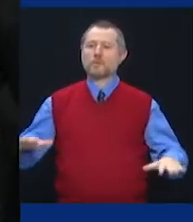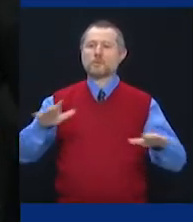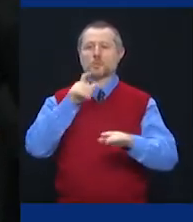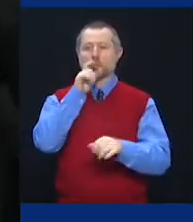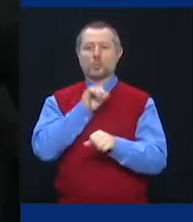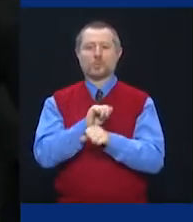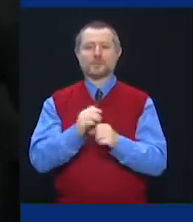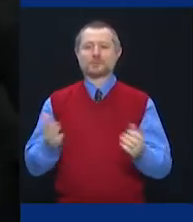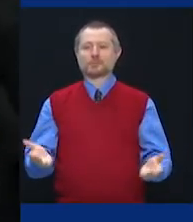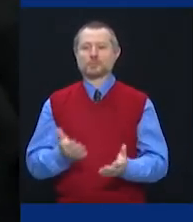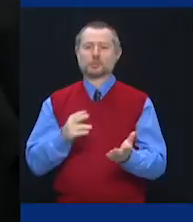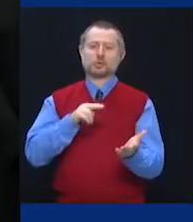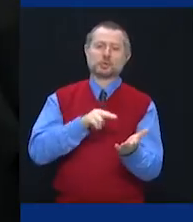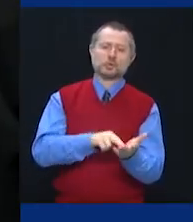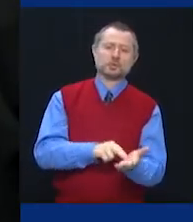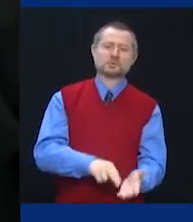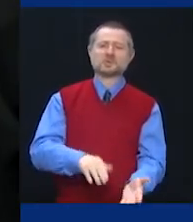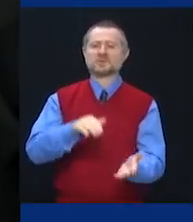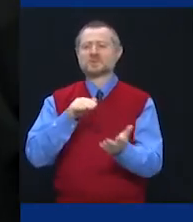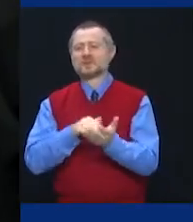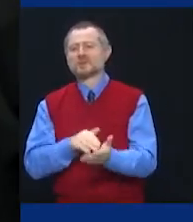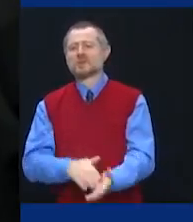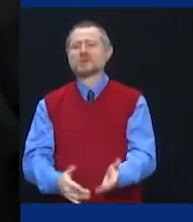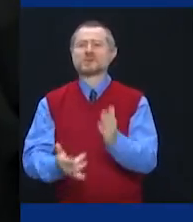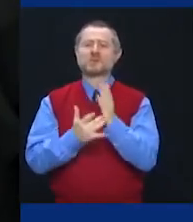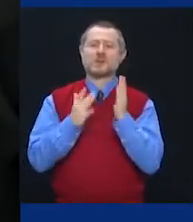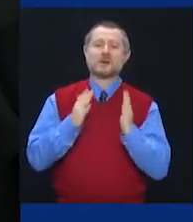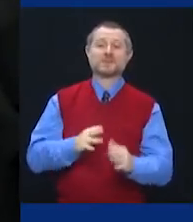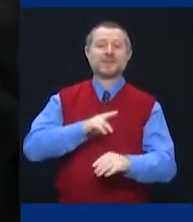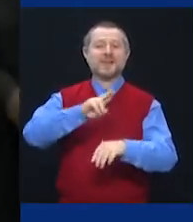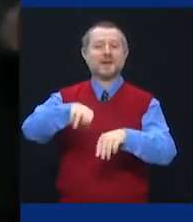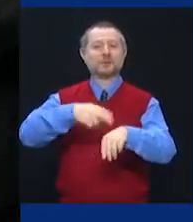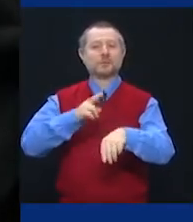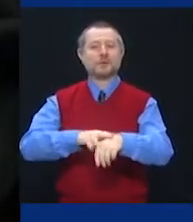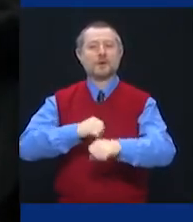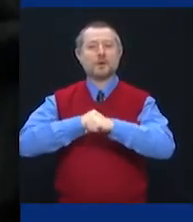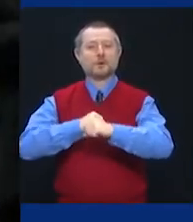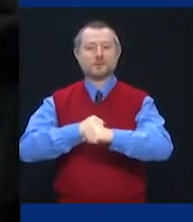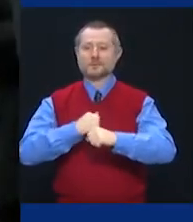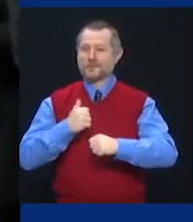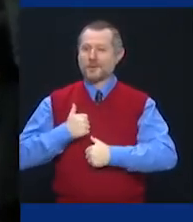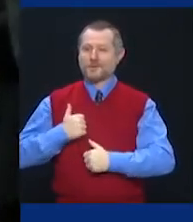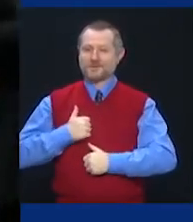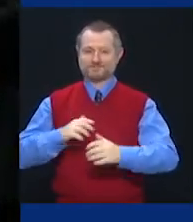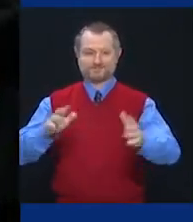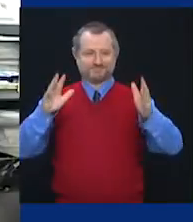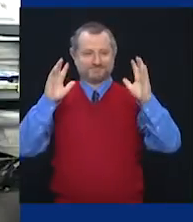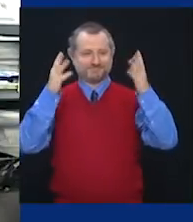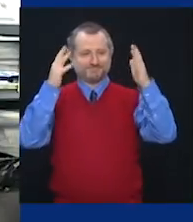the nurses, the doctors, the technicians, the National Guard. Let's give them a big round of applause.